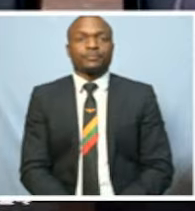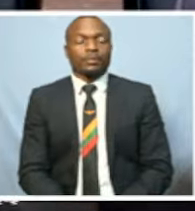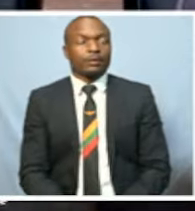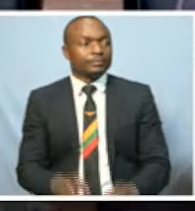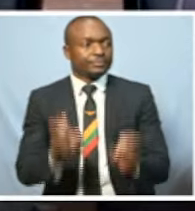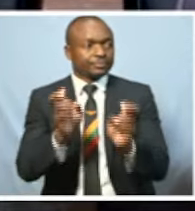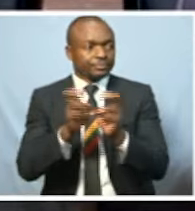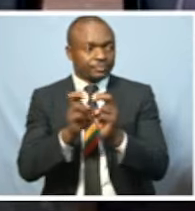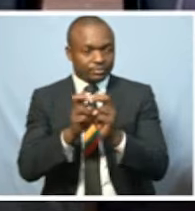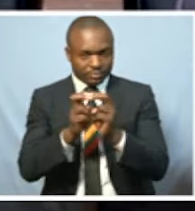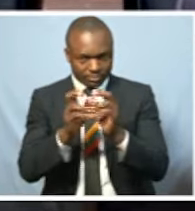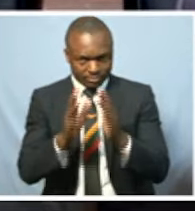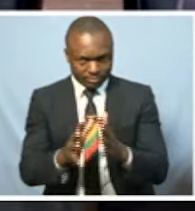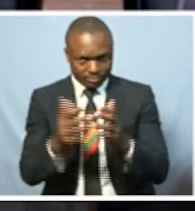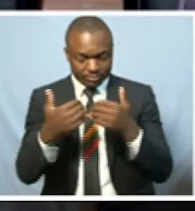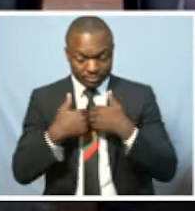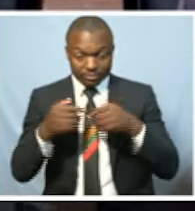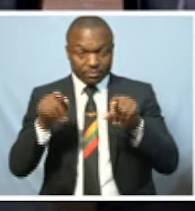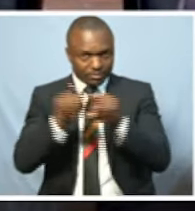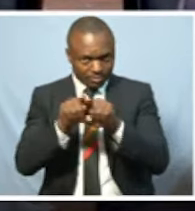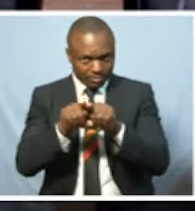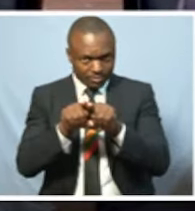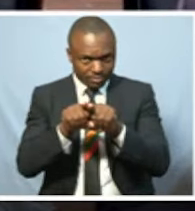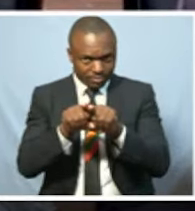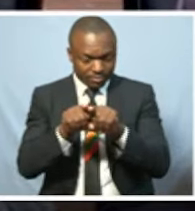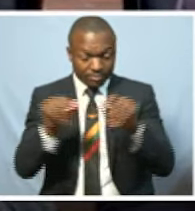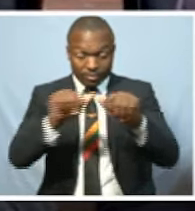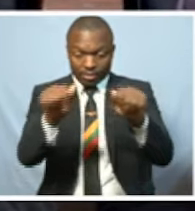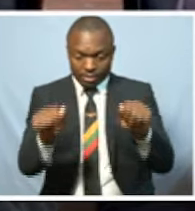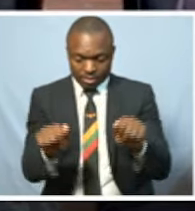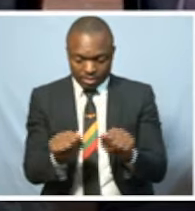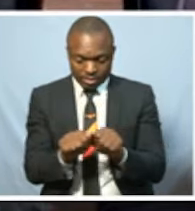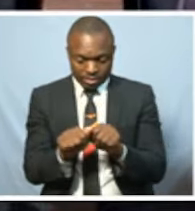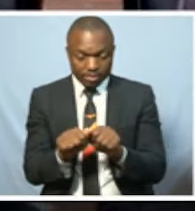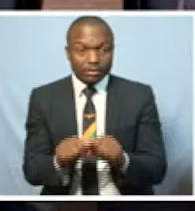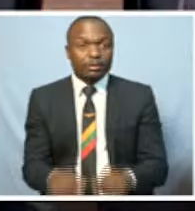contractors we have within the same area,